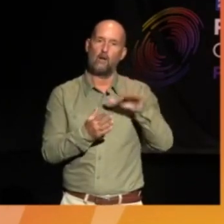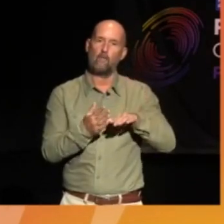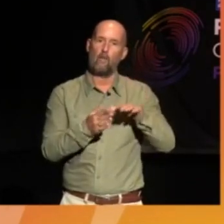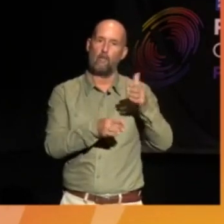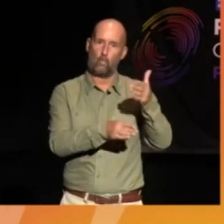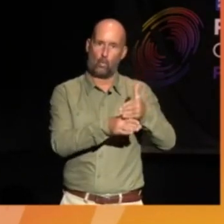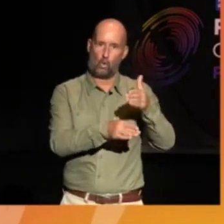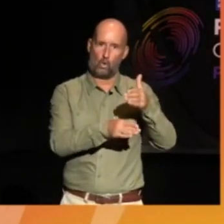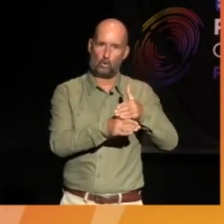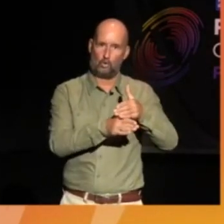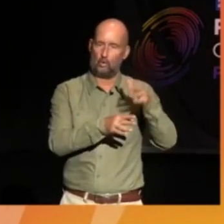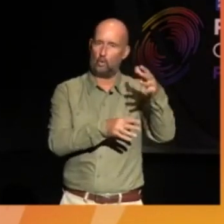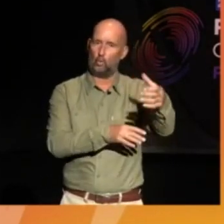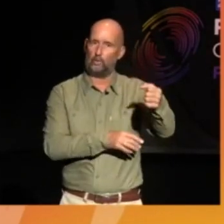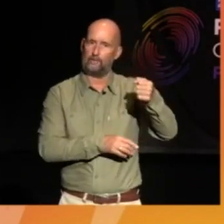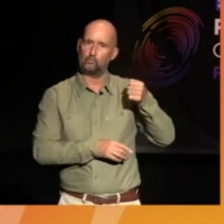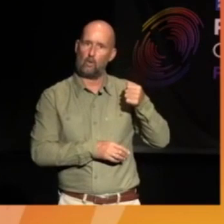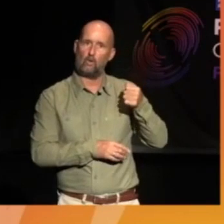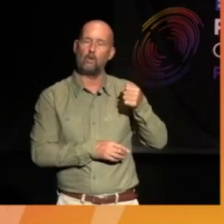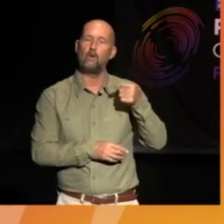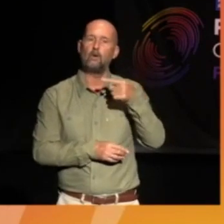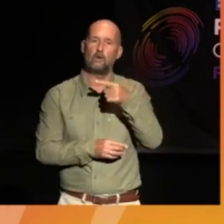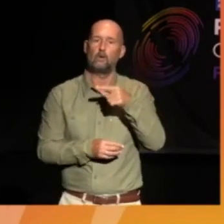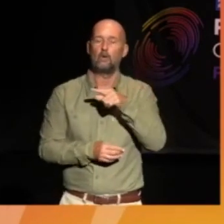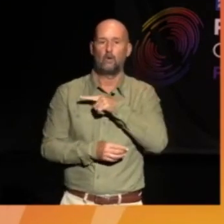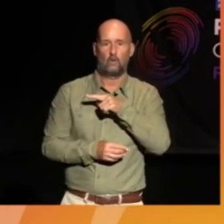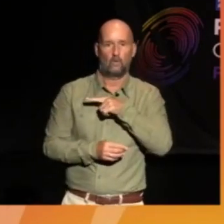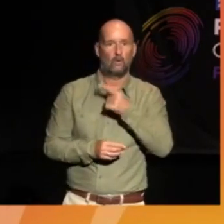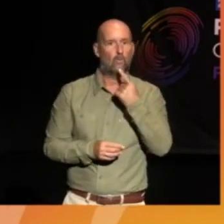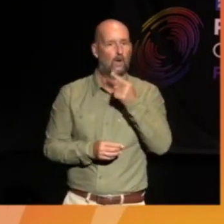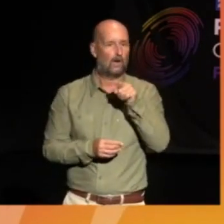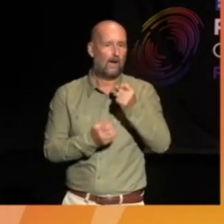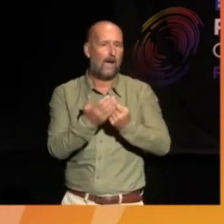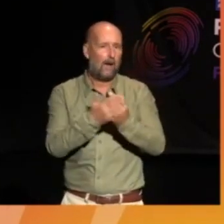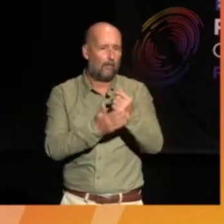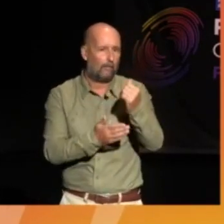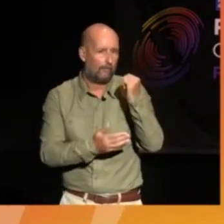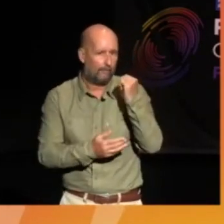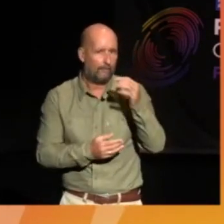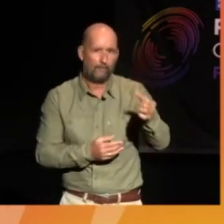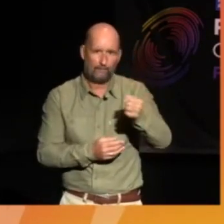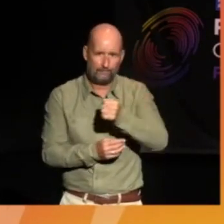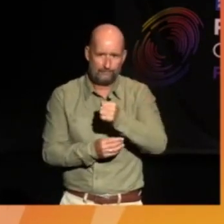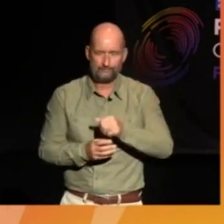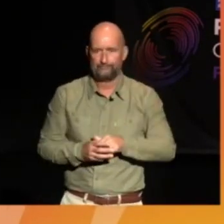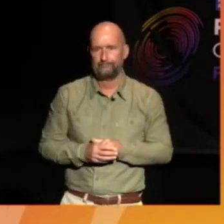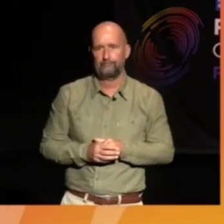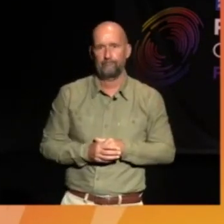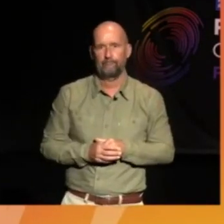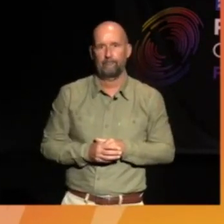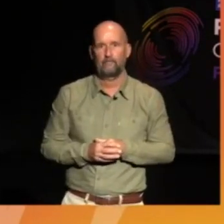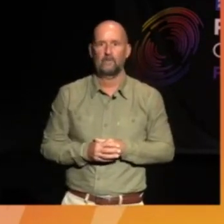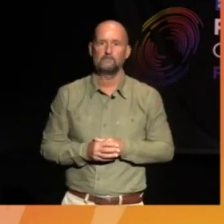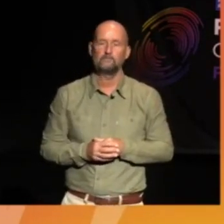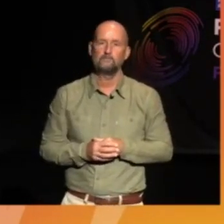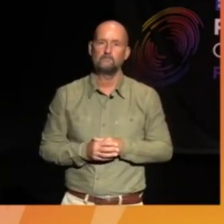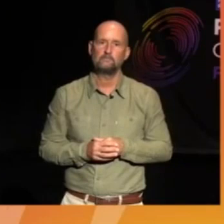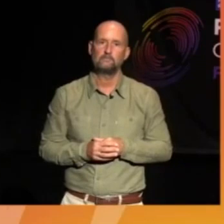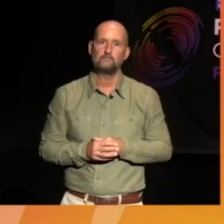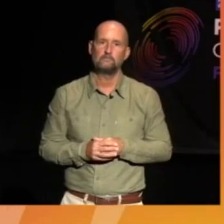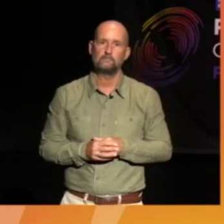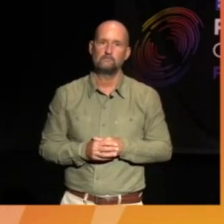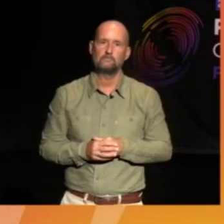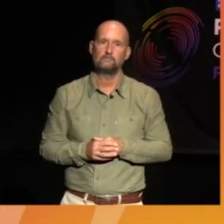work by Bachchan Bachao Andolan, the Save the Childhood movement, and which is founded by